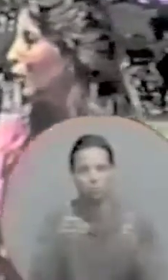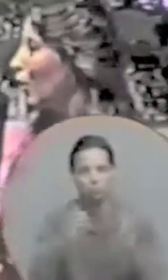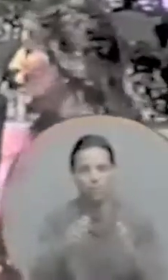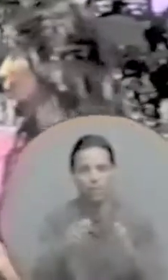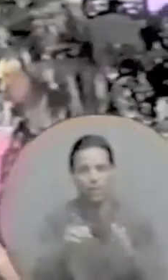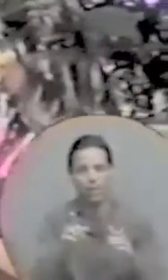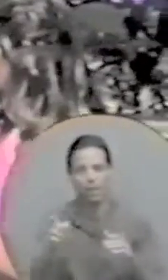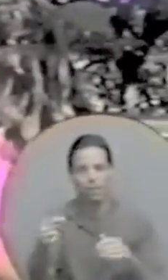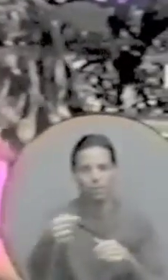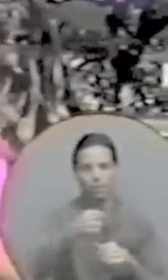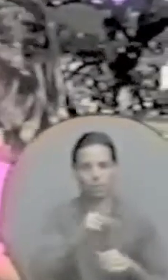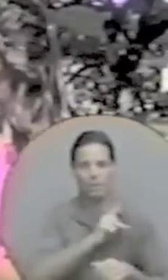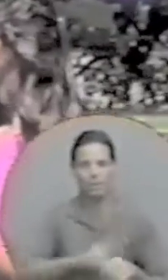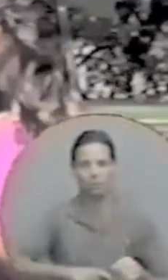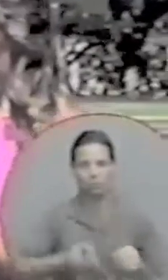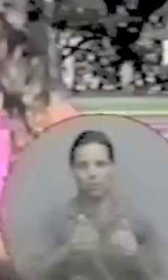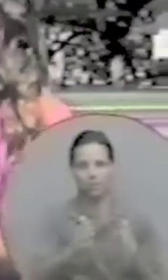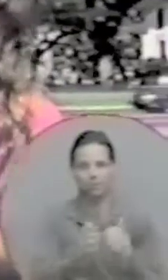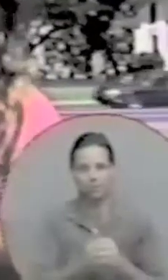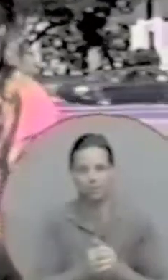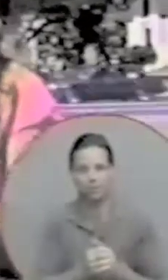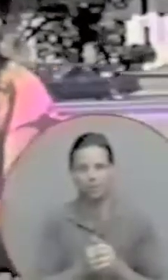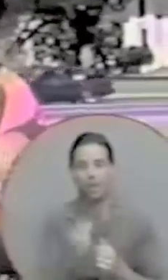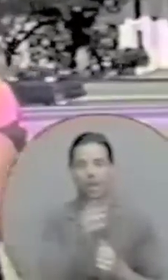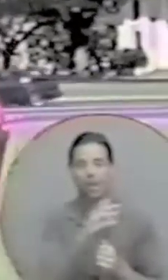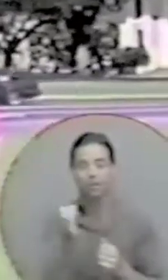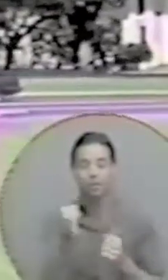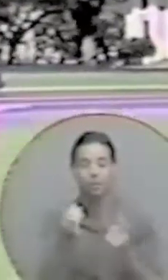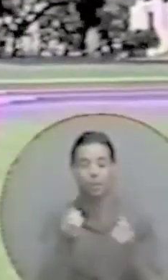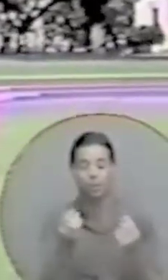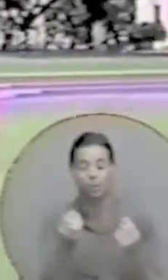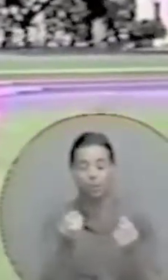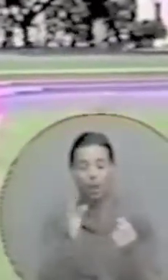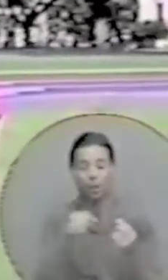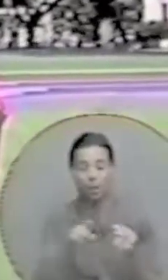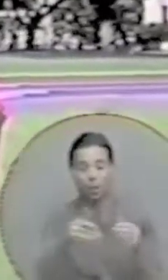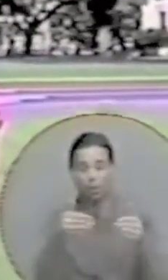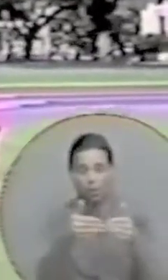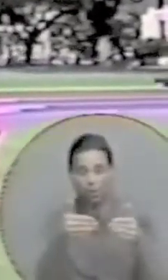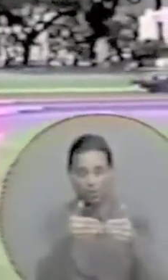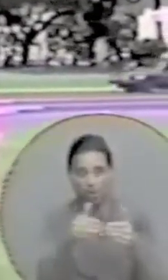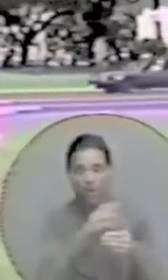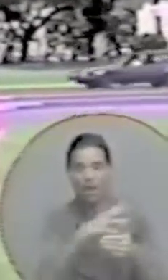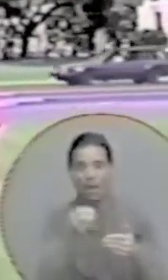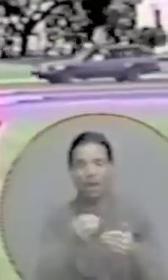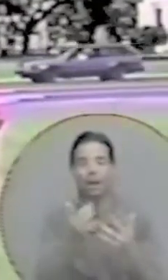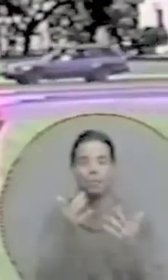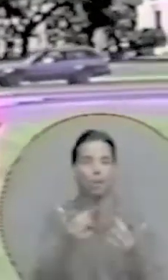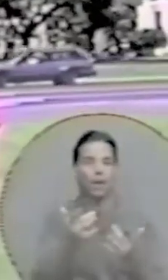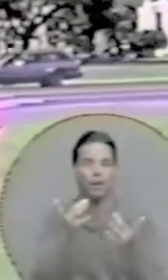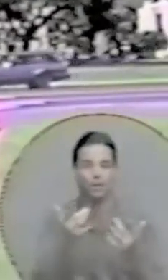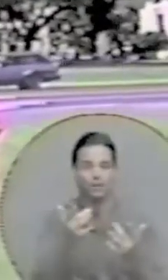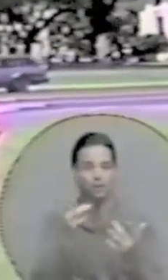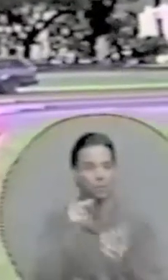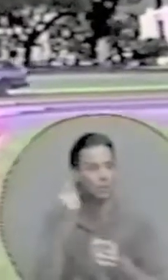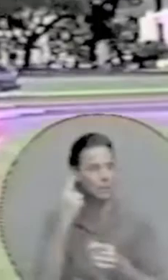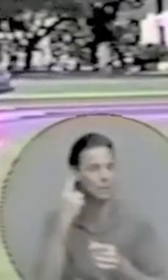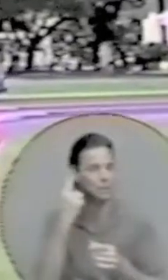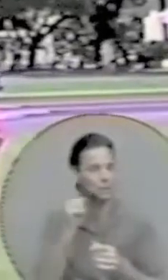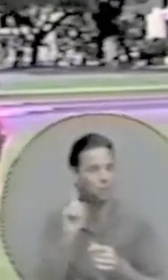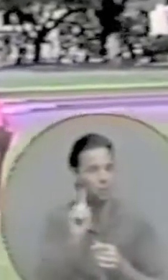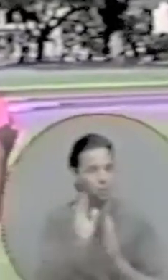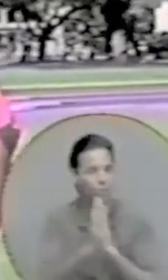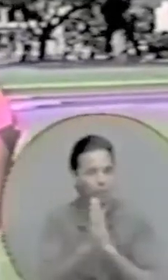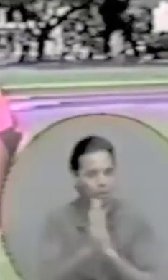and turning on to King Street. And what I would do is I would go to the corner and I would wait to listen which direction